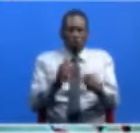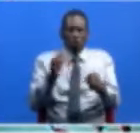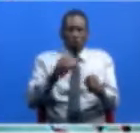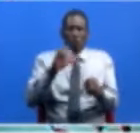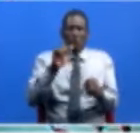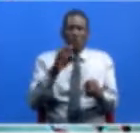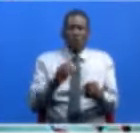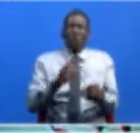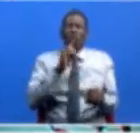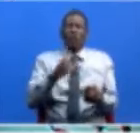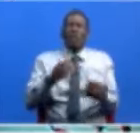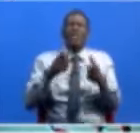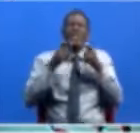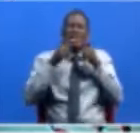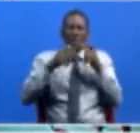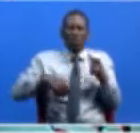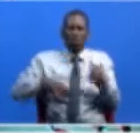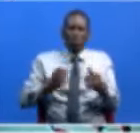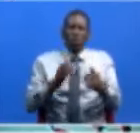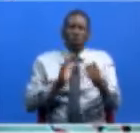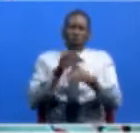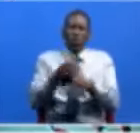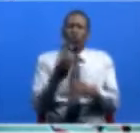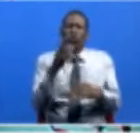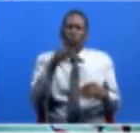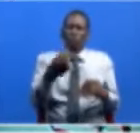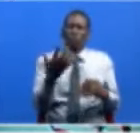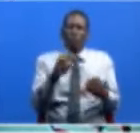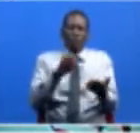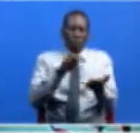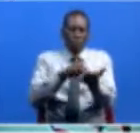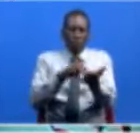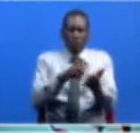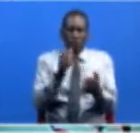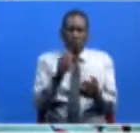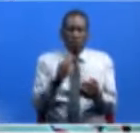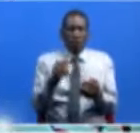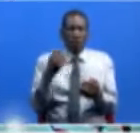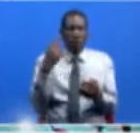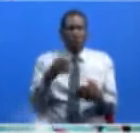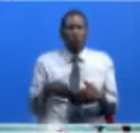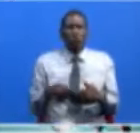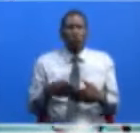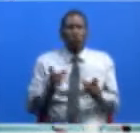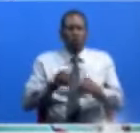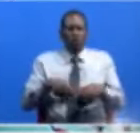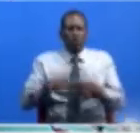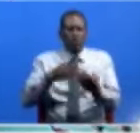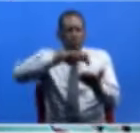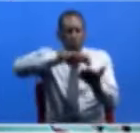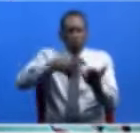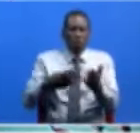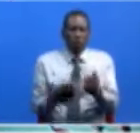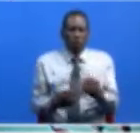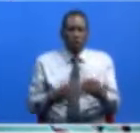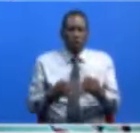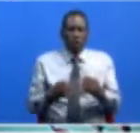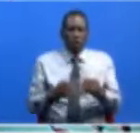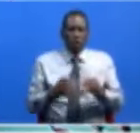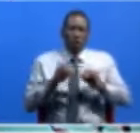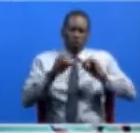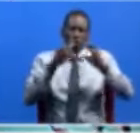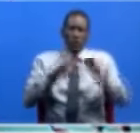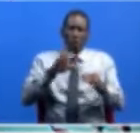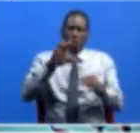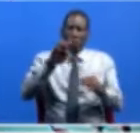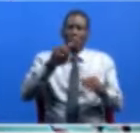Tusker FC to pay over 2.5 million Kenya shillings for not submitting the contract of its head coach, Robert Matano, as per an